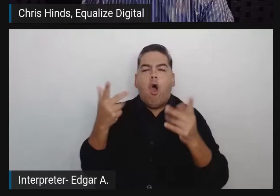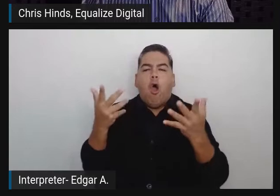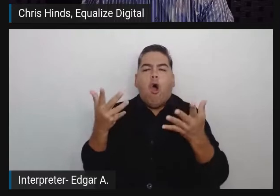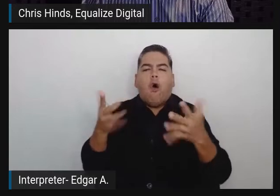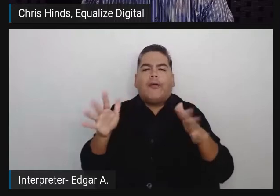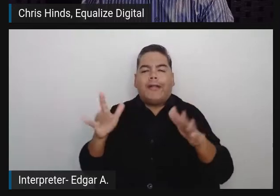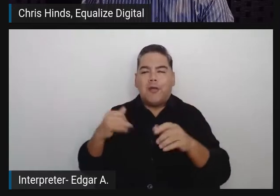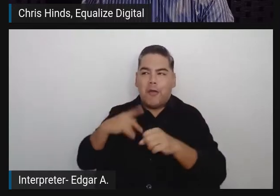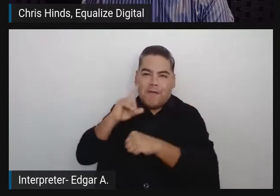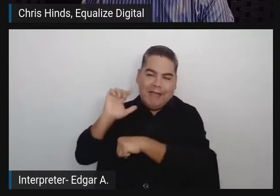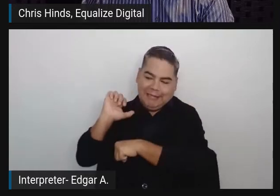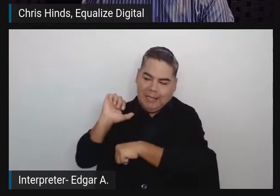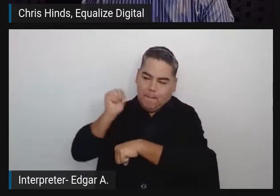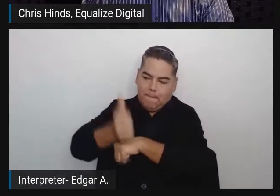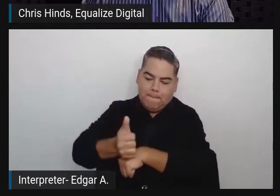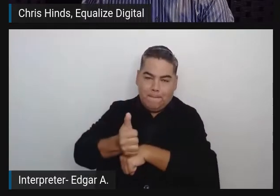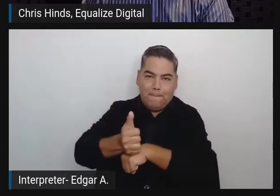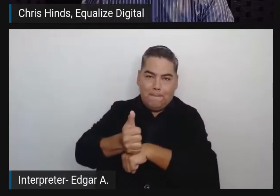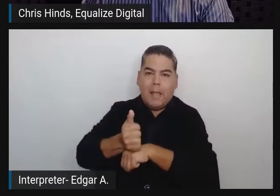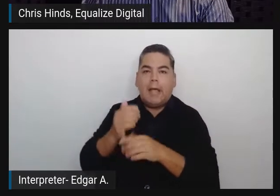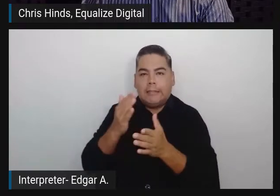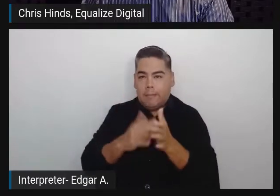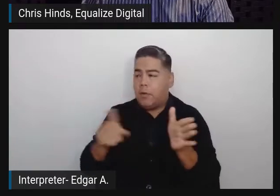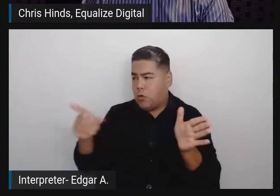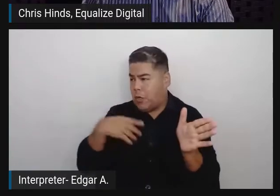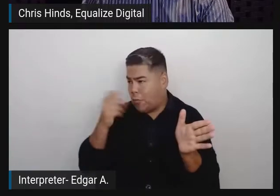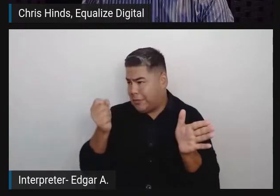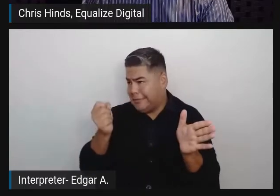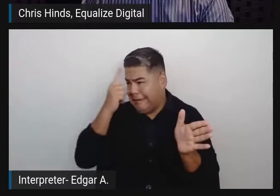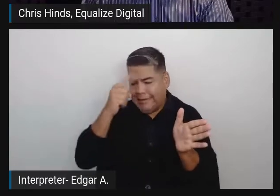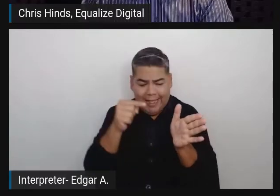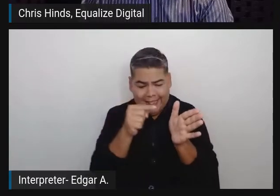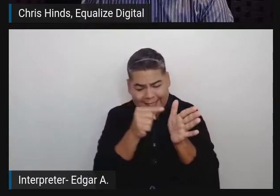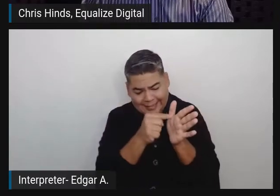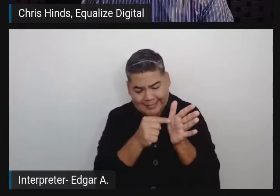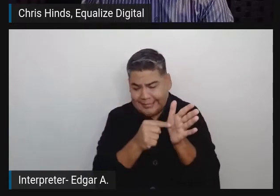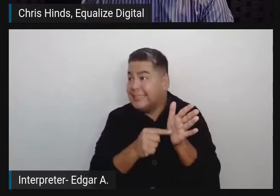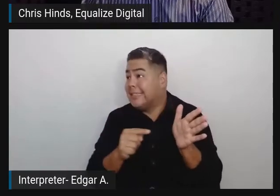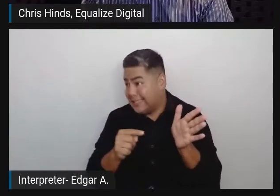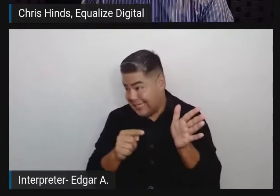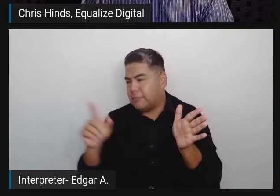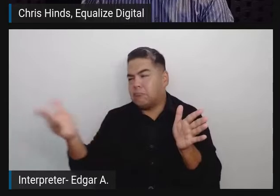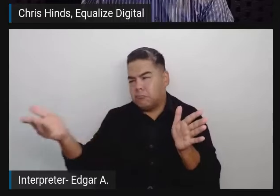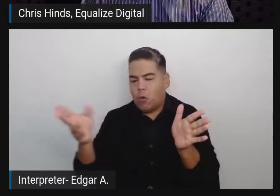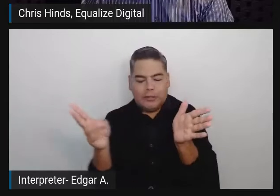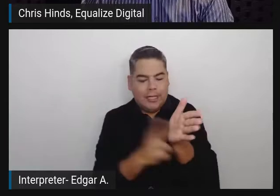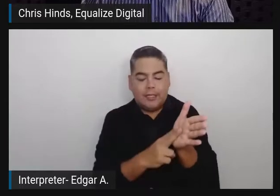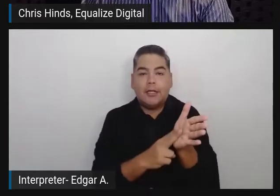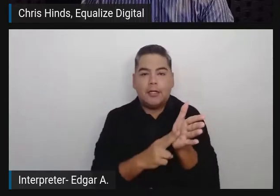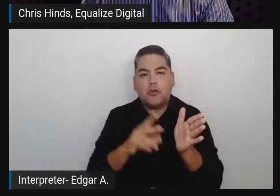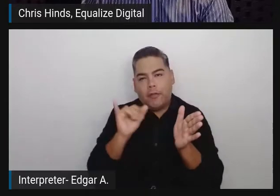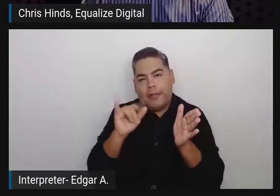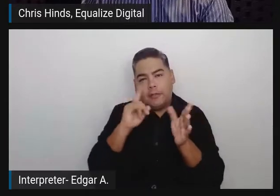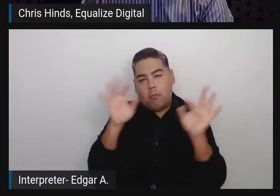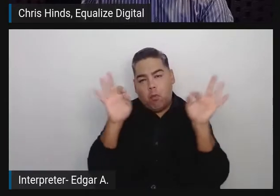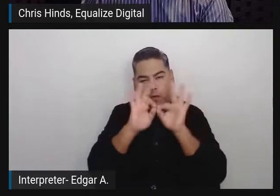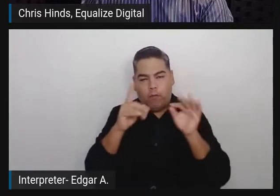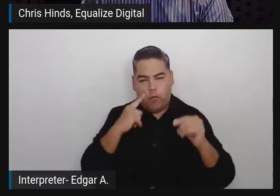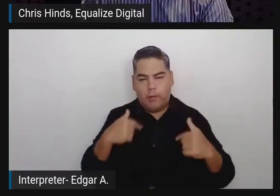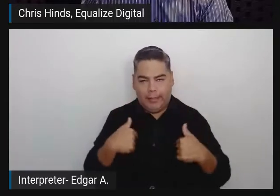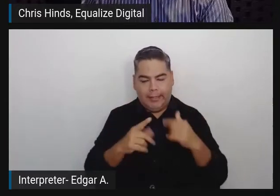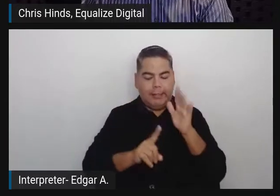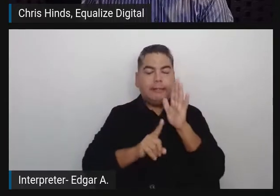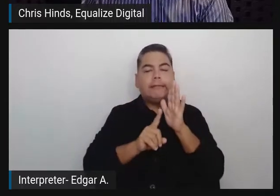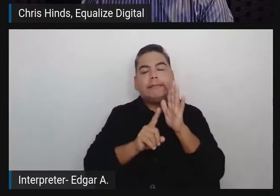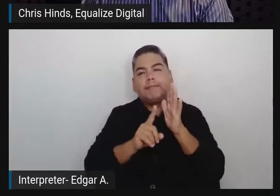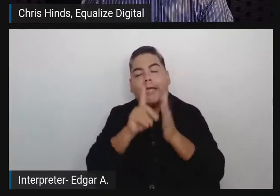think, some framework for the web designer or developer not getting like sued directly for a